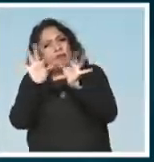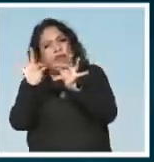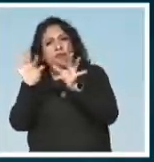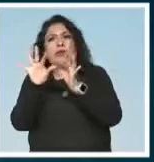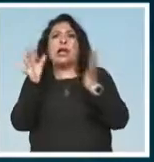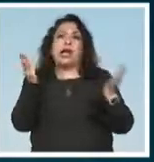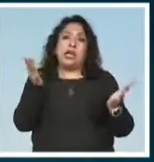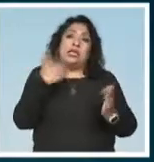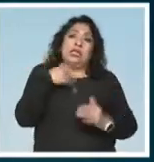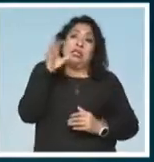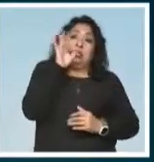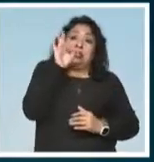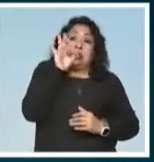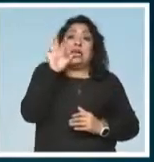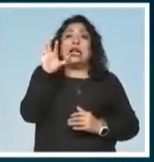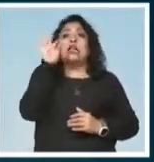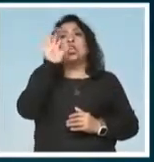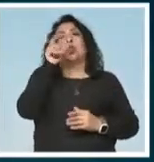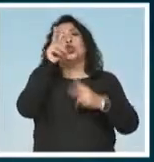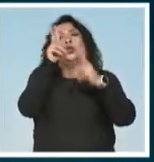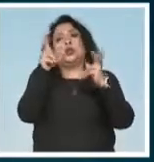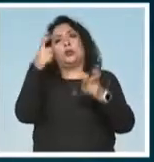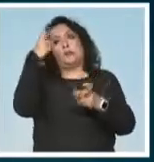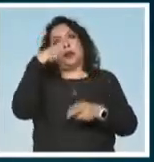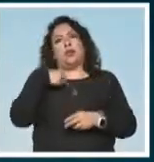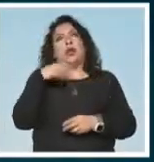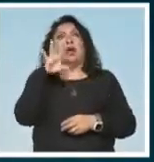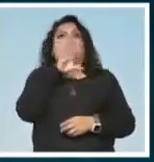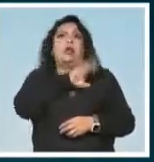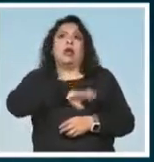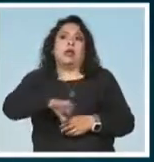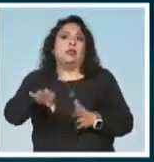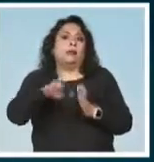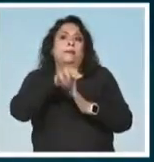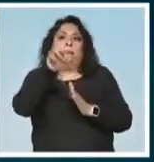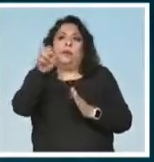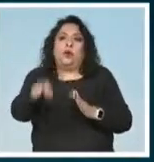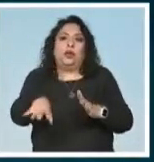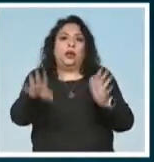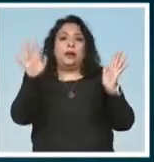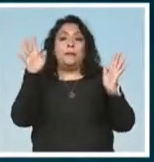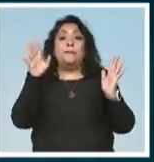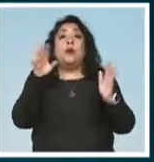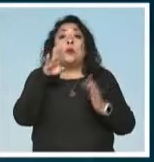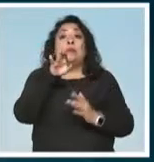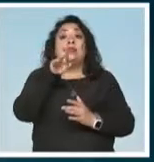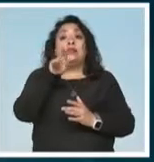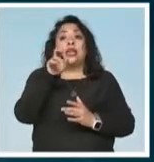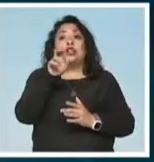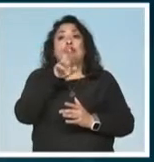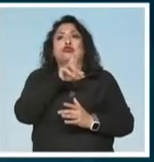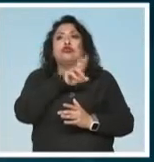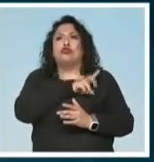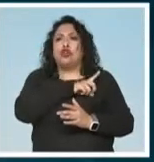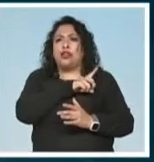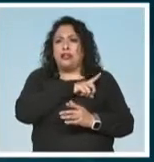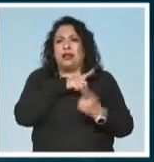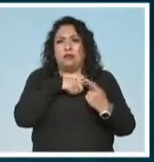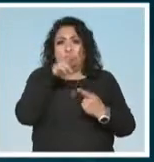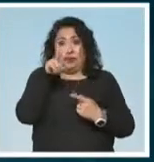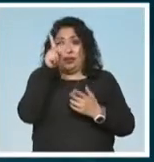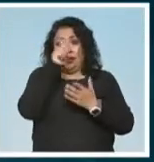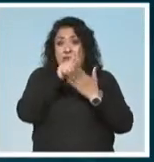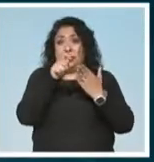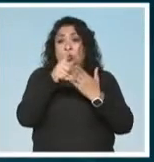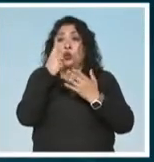would maybe pick up other titles being my favorites, like for instance El Misterio del Solitario, which